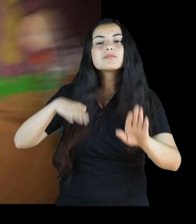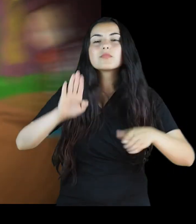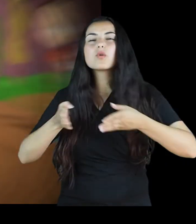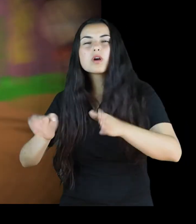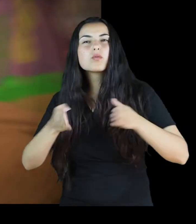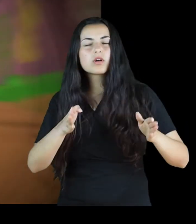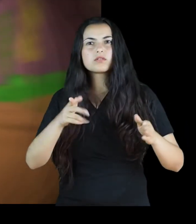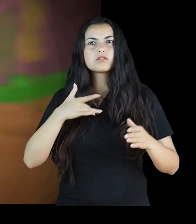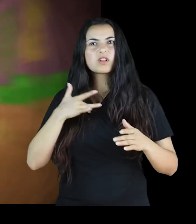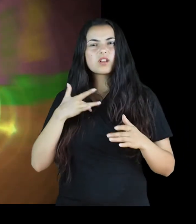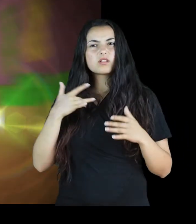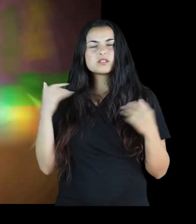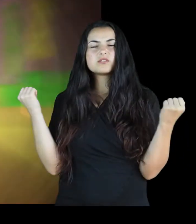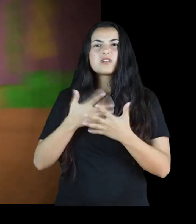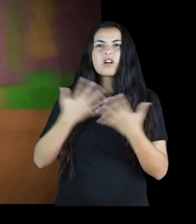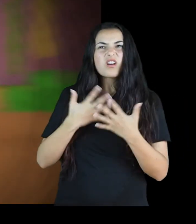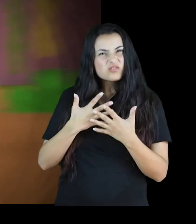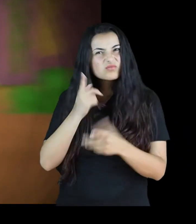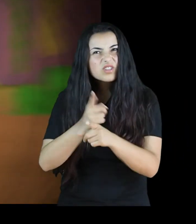Scary, isn't it?